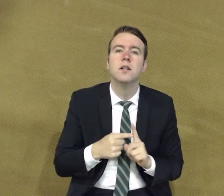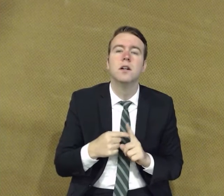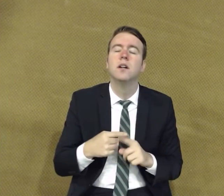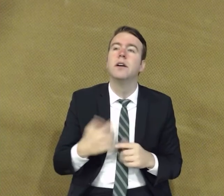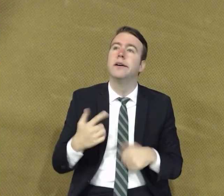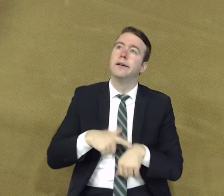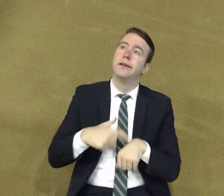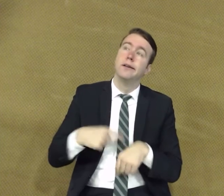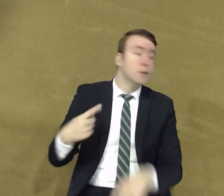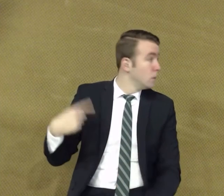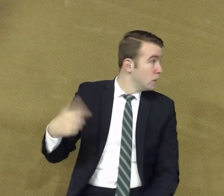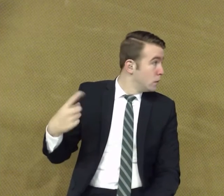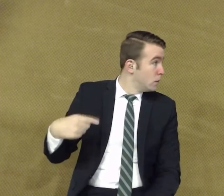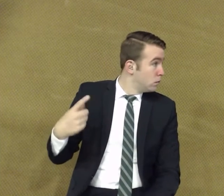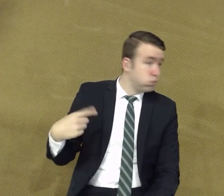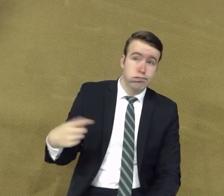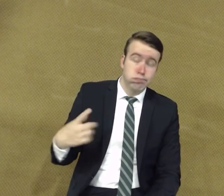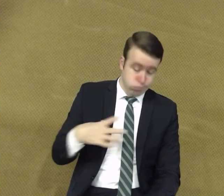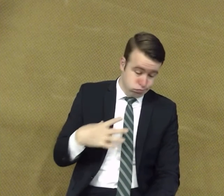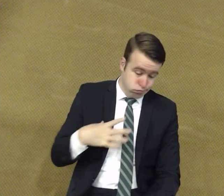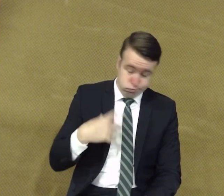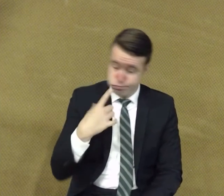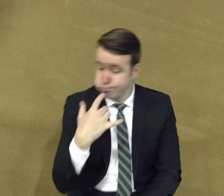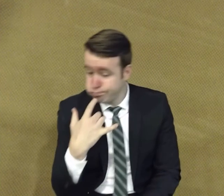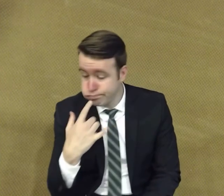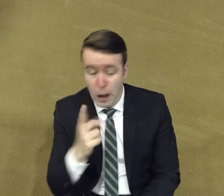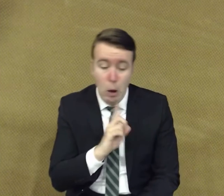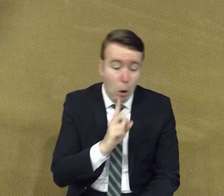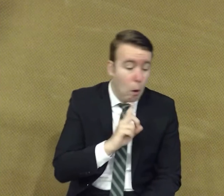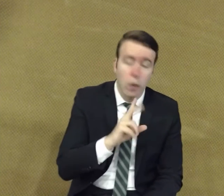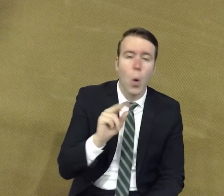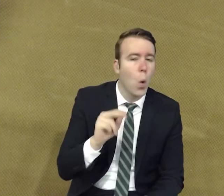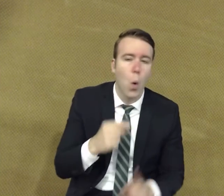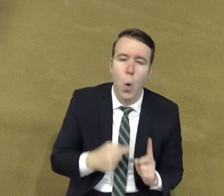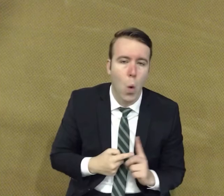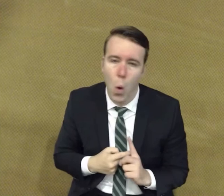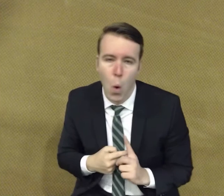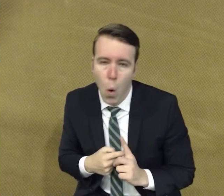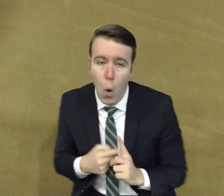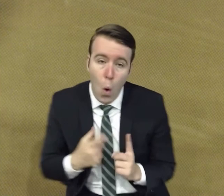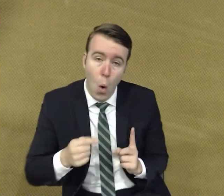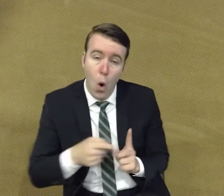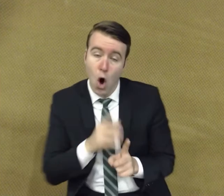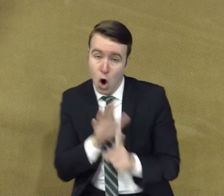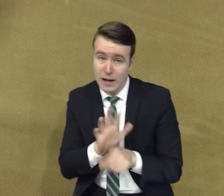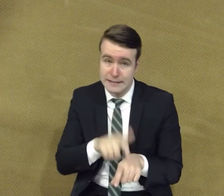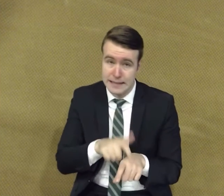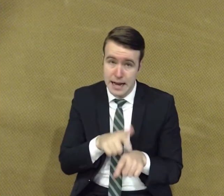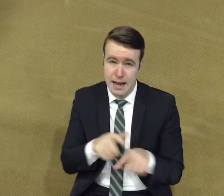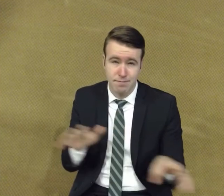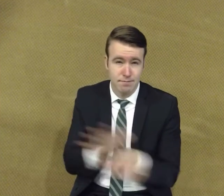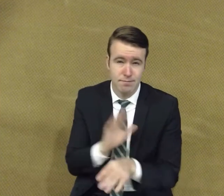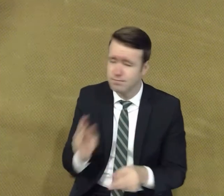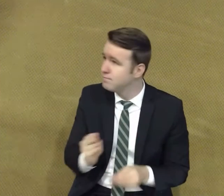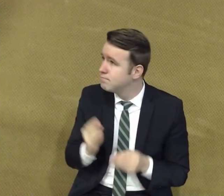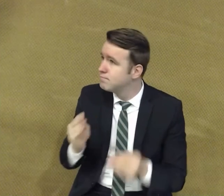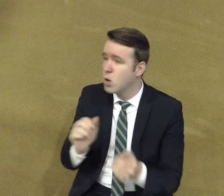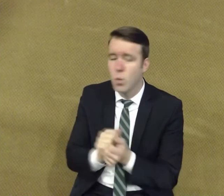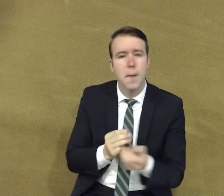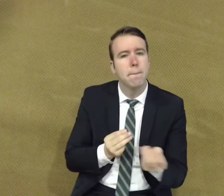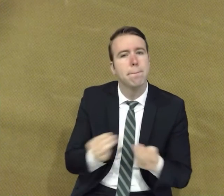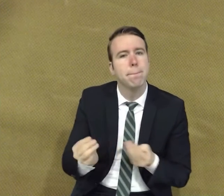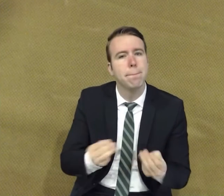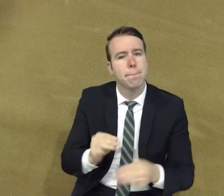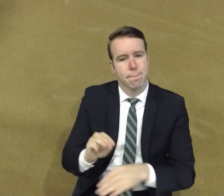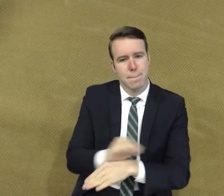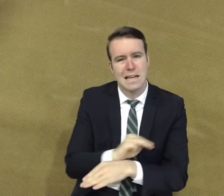her time or just sitting lonely somewhere, but she is spending her time in ministry